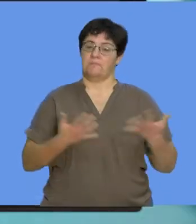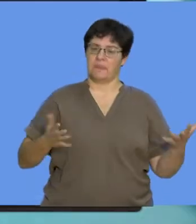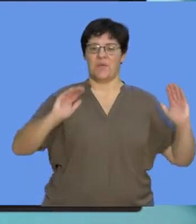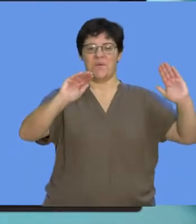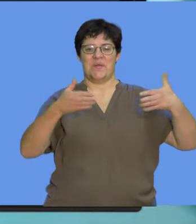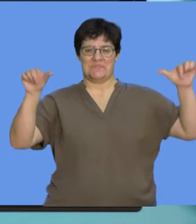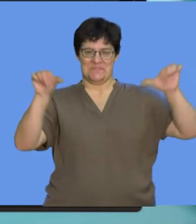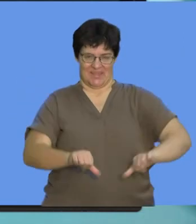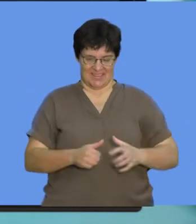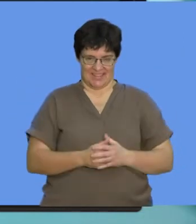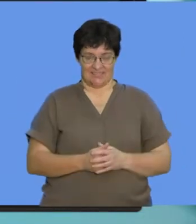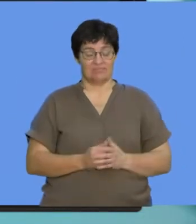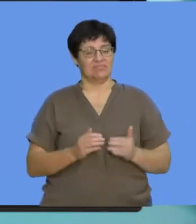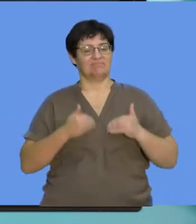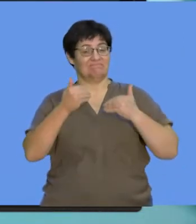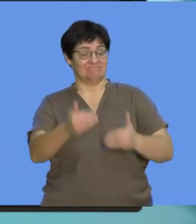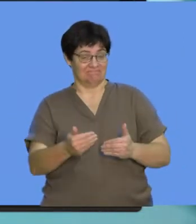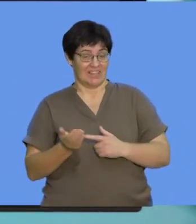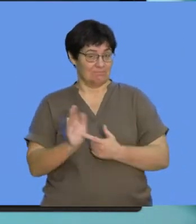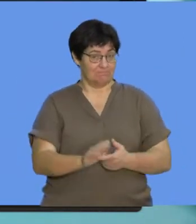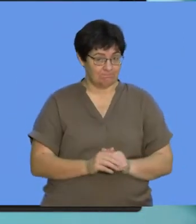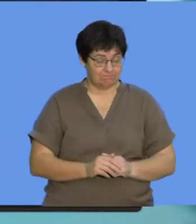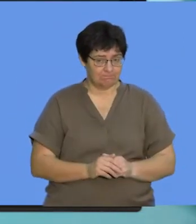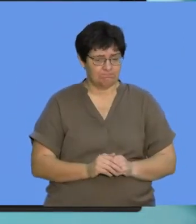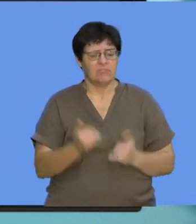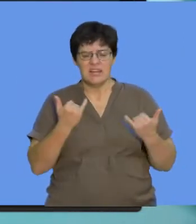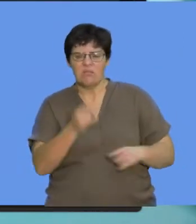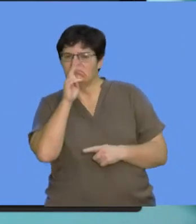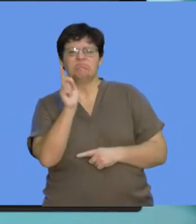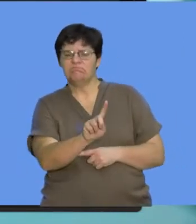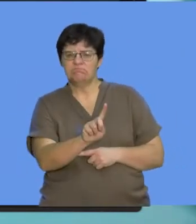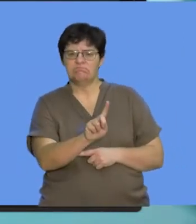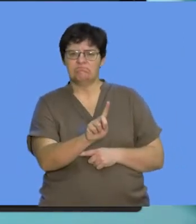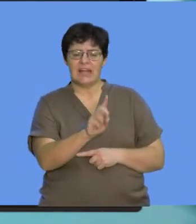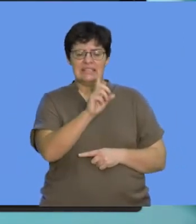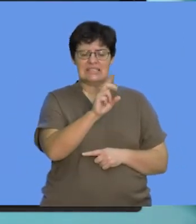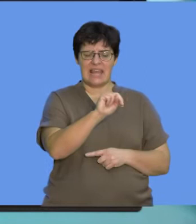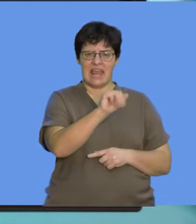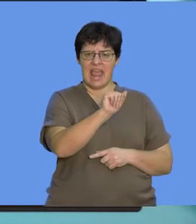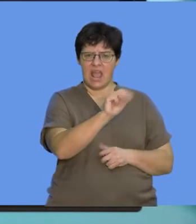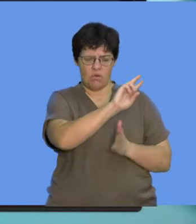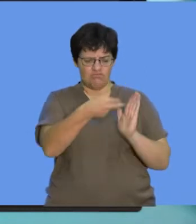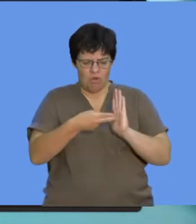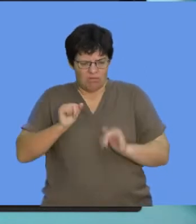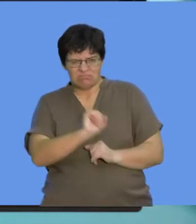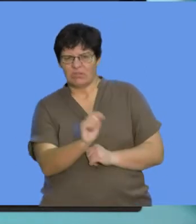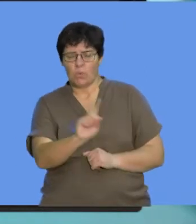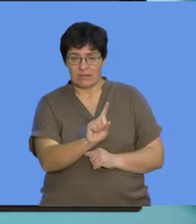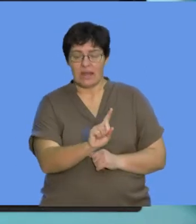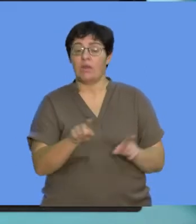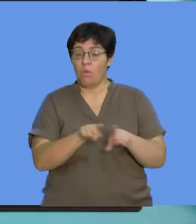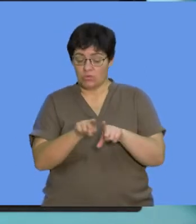Welcome back, folks, to the next segment. In this segment, we're going to look at the role of DNA and a very important process of DNA